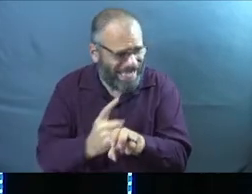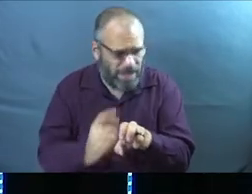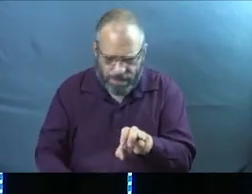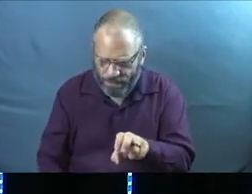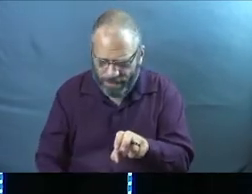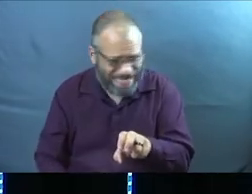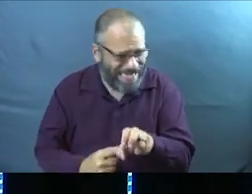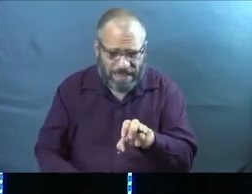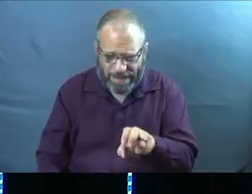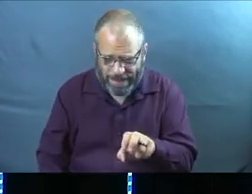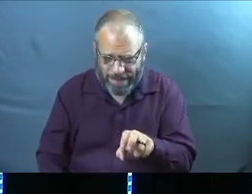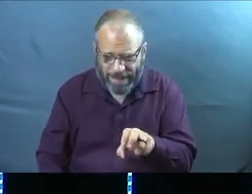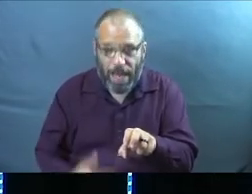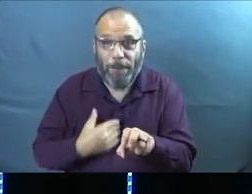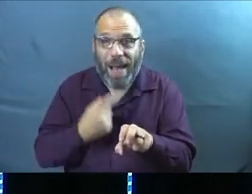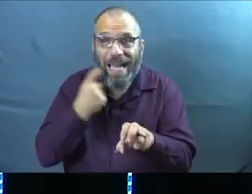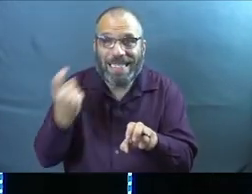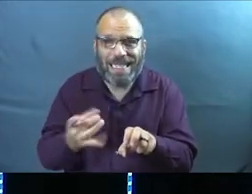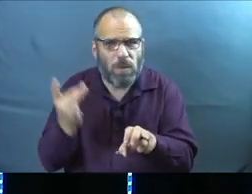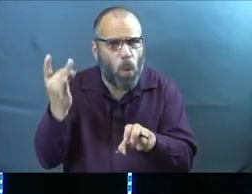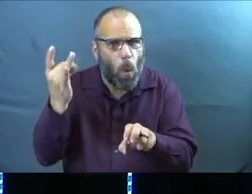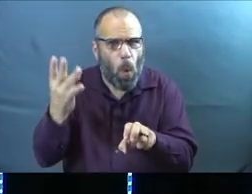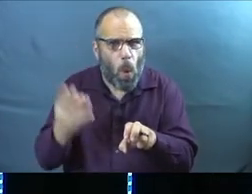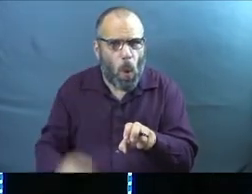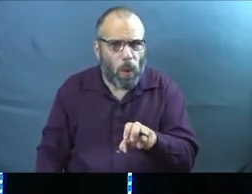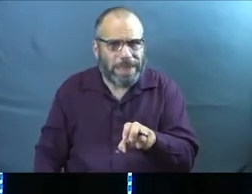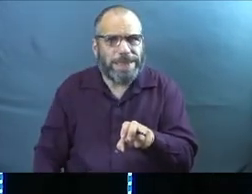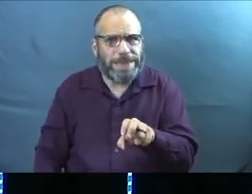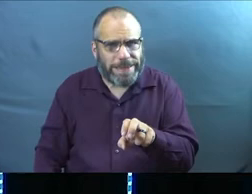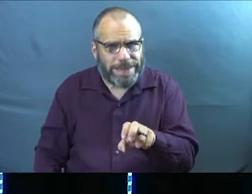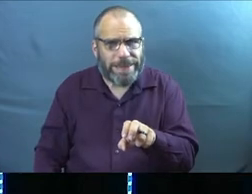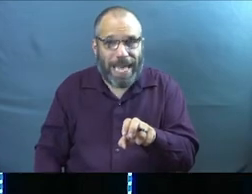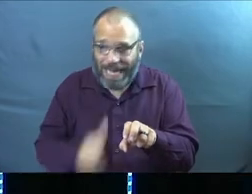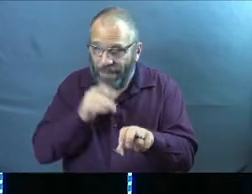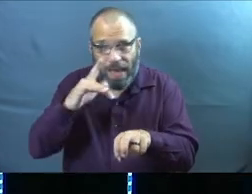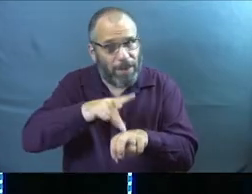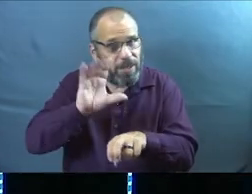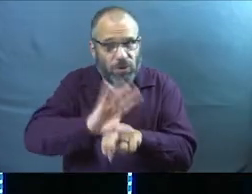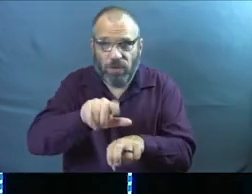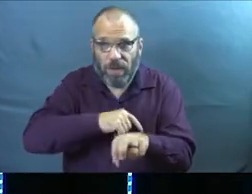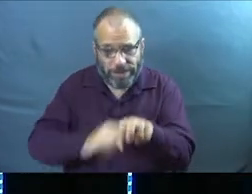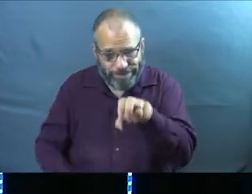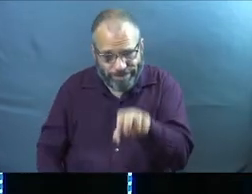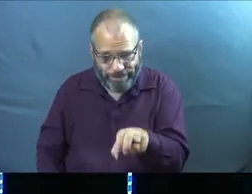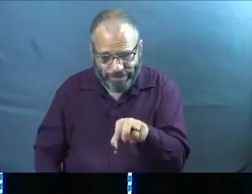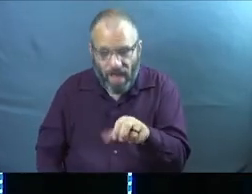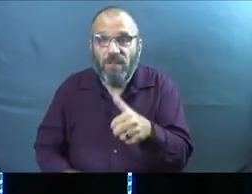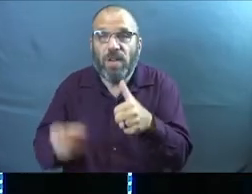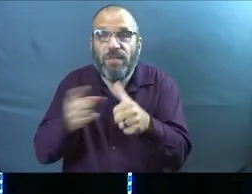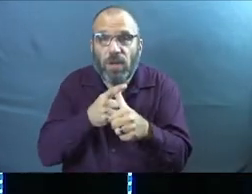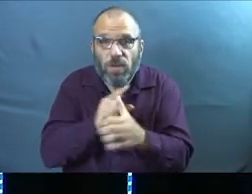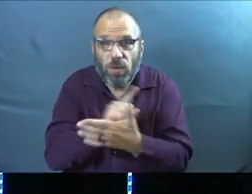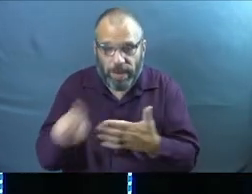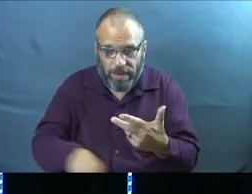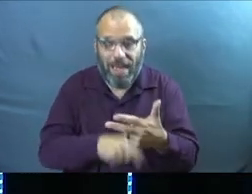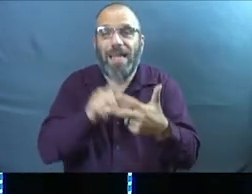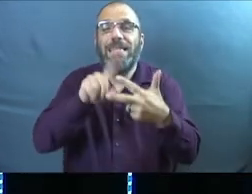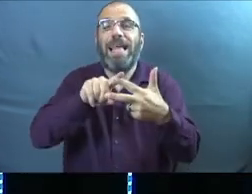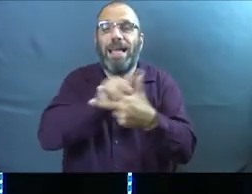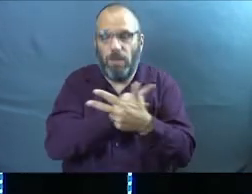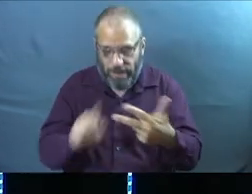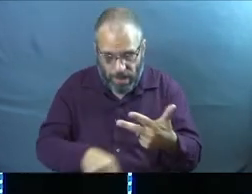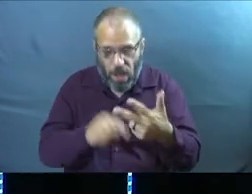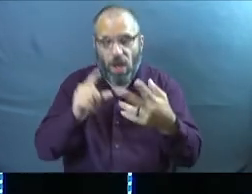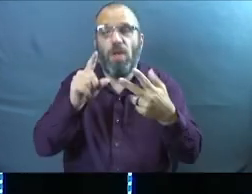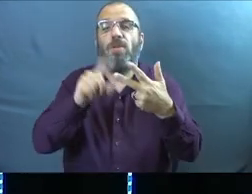I knew what I had done. And I knew how long it had been since I had been in church. And I knew how much I had rejected God and disappointed